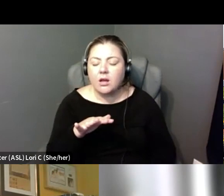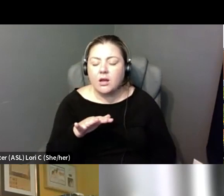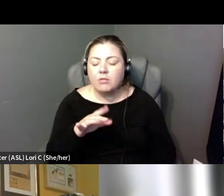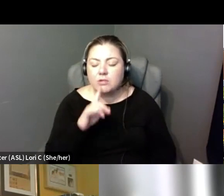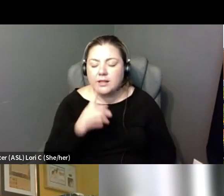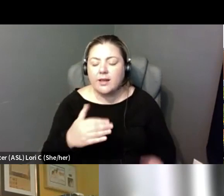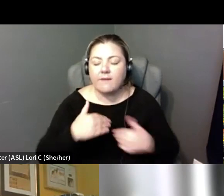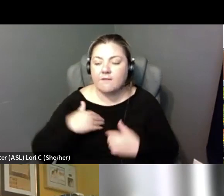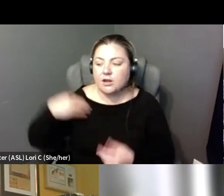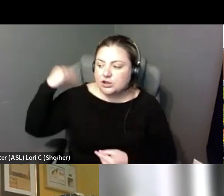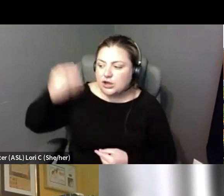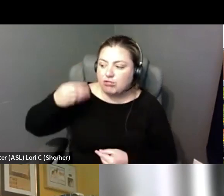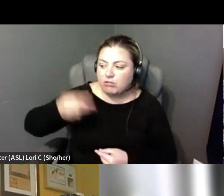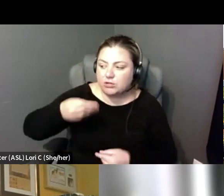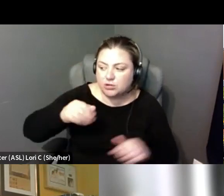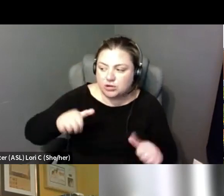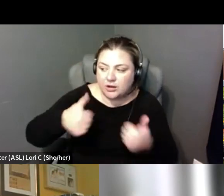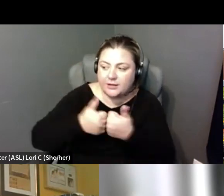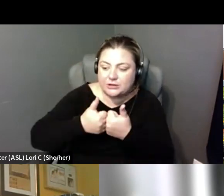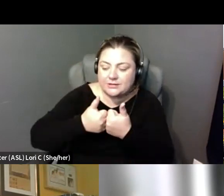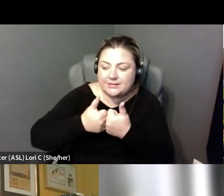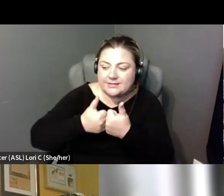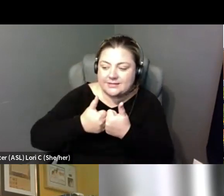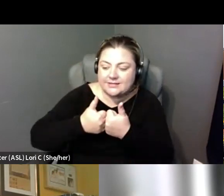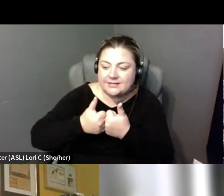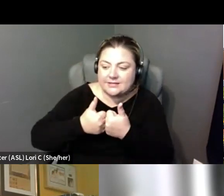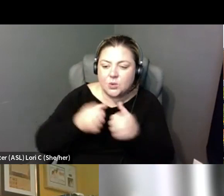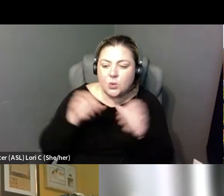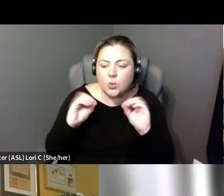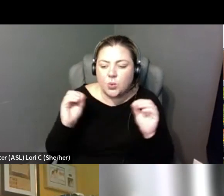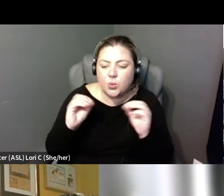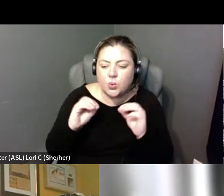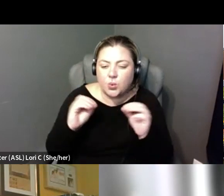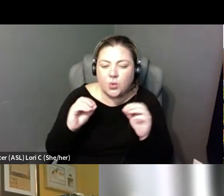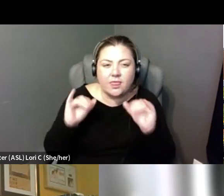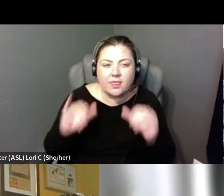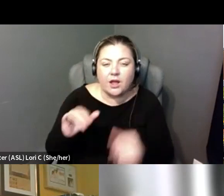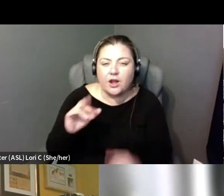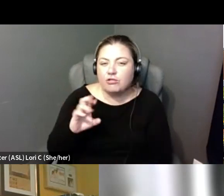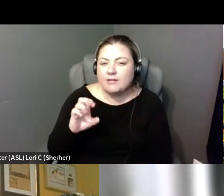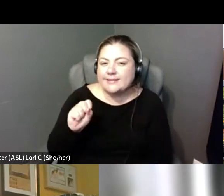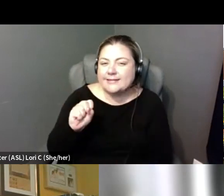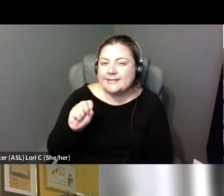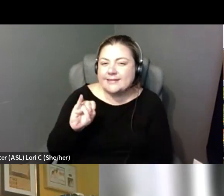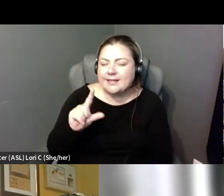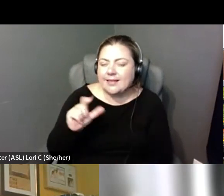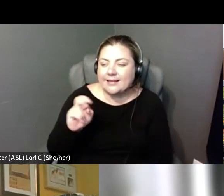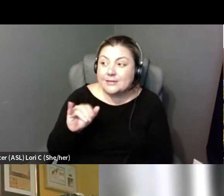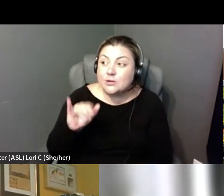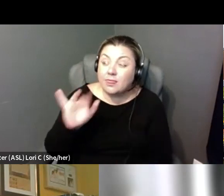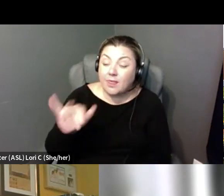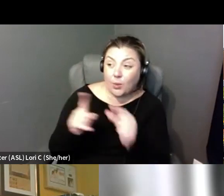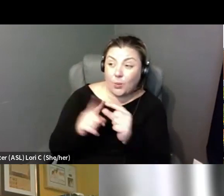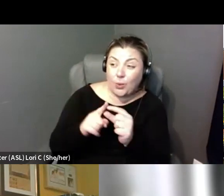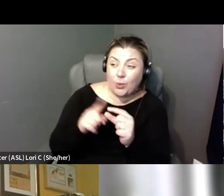that people have been facing. And so I think if you're thinking of resiliency as